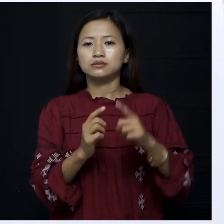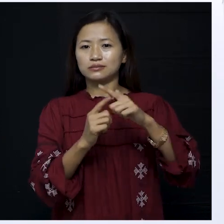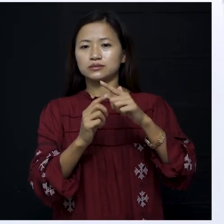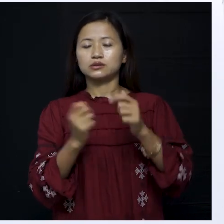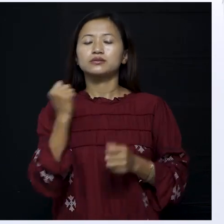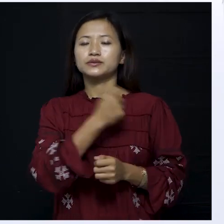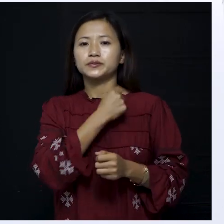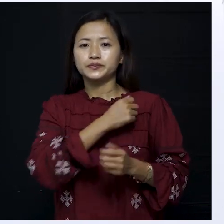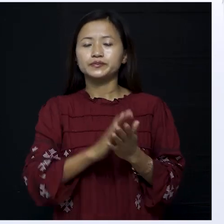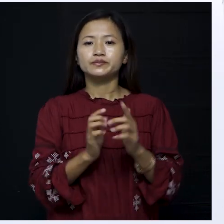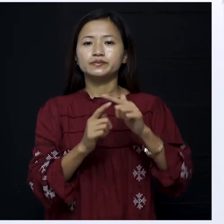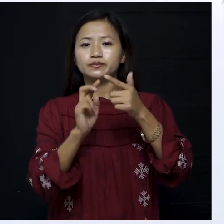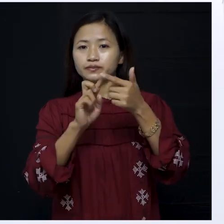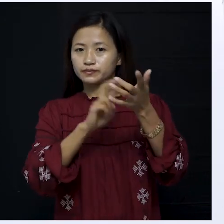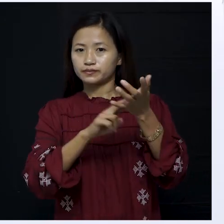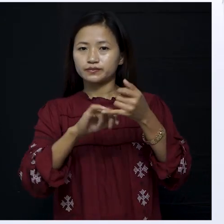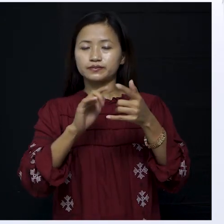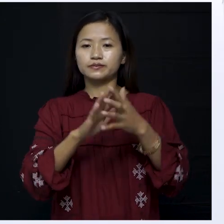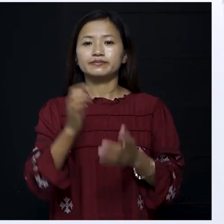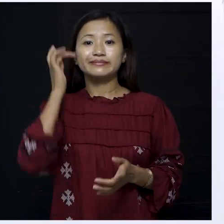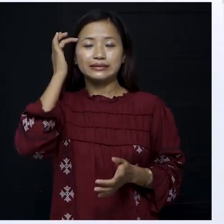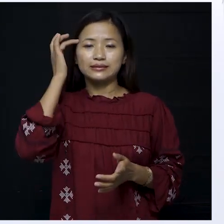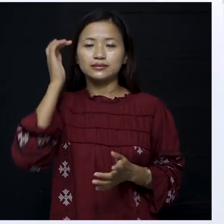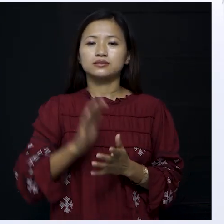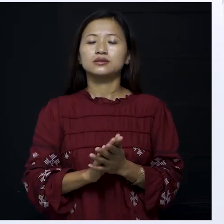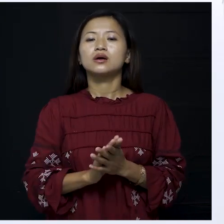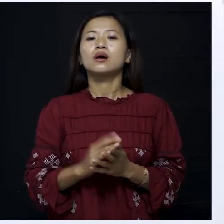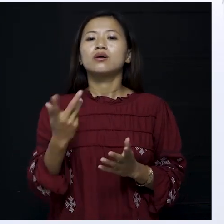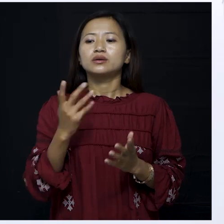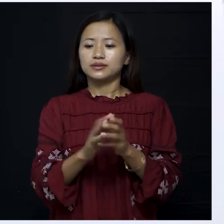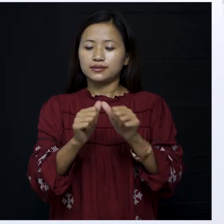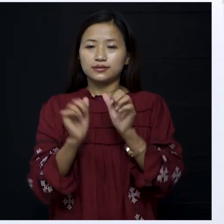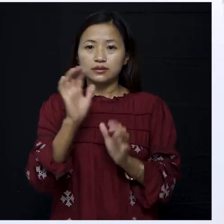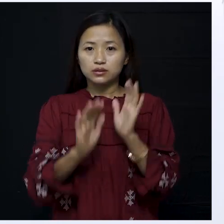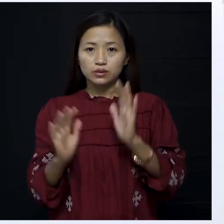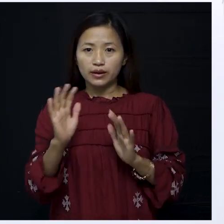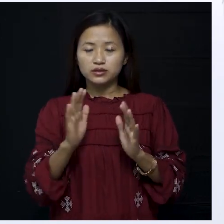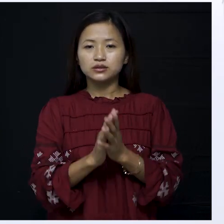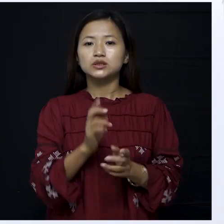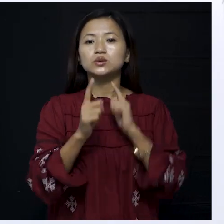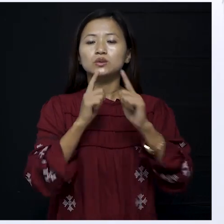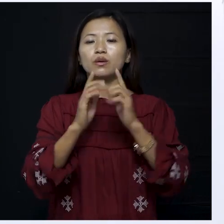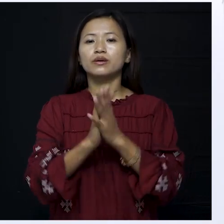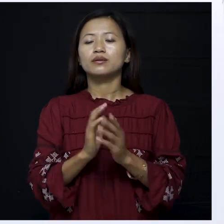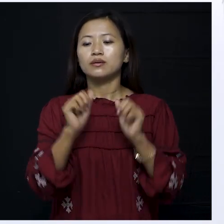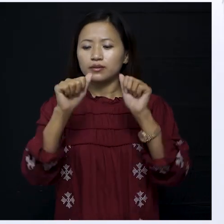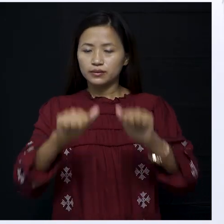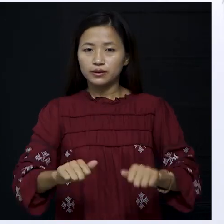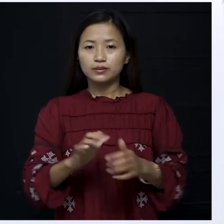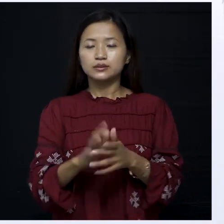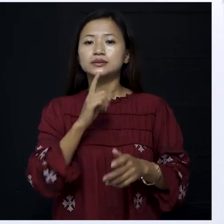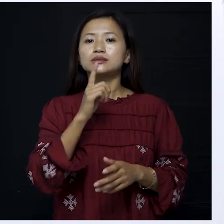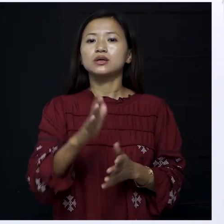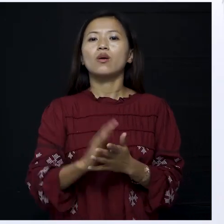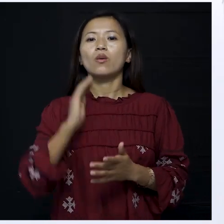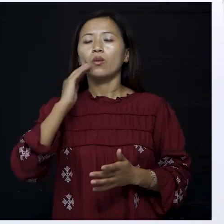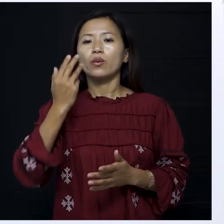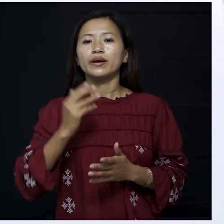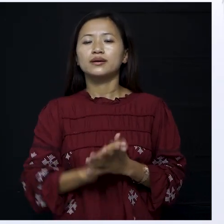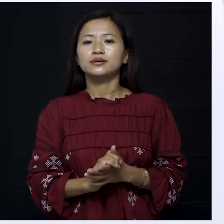talking about verb, we are talking about action, and using this timeline, we will be able to tell